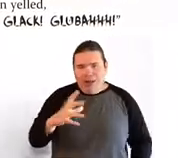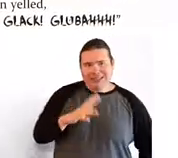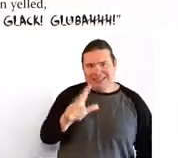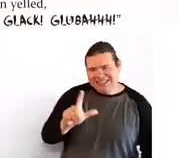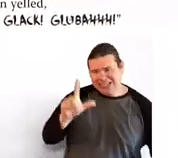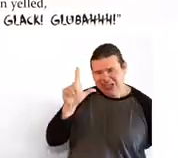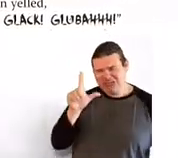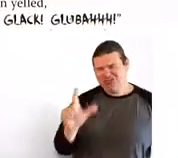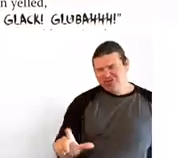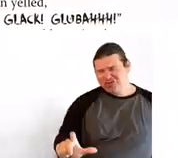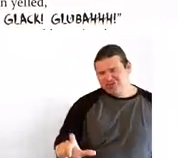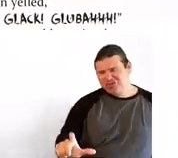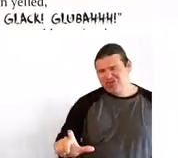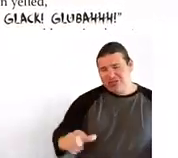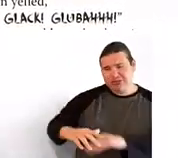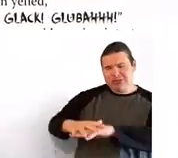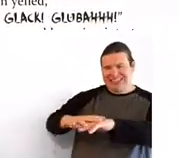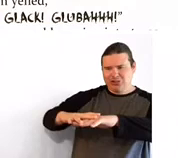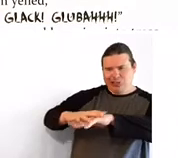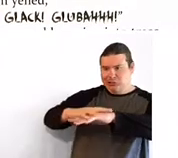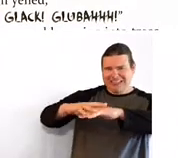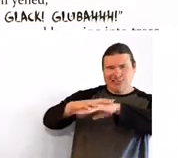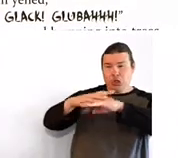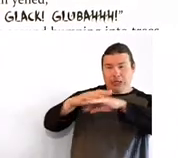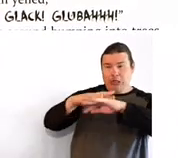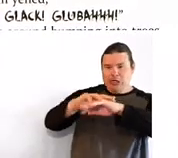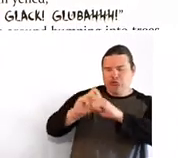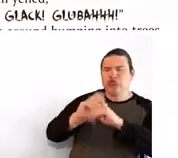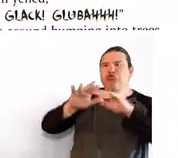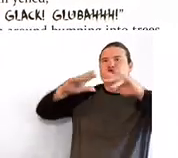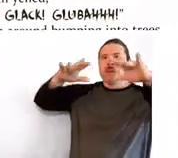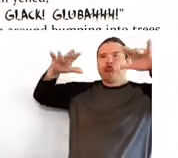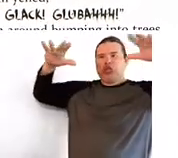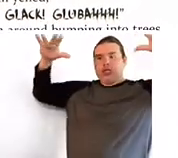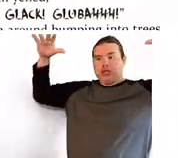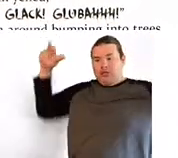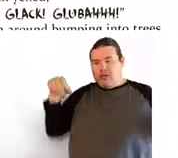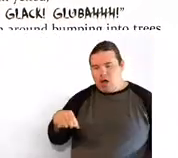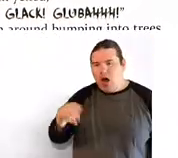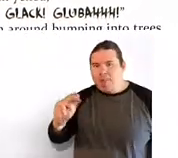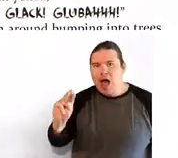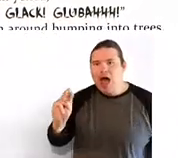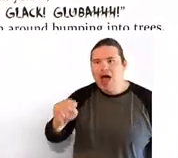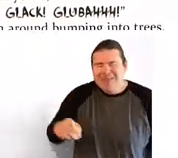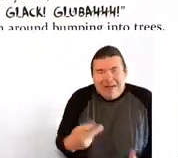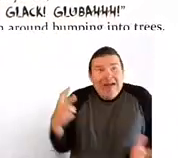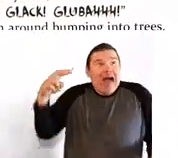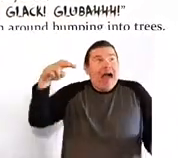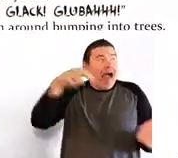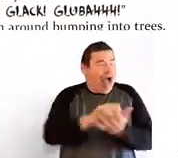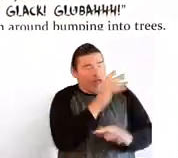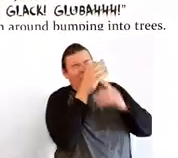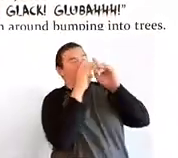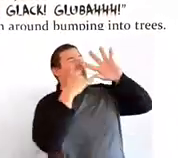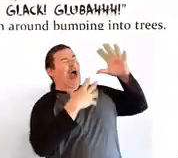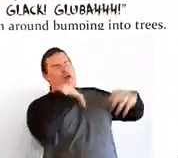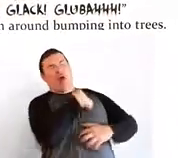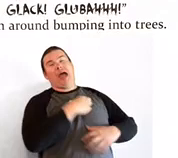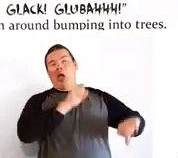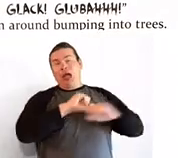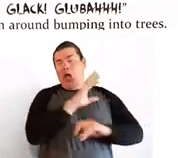"Ow! Ah!" Helen sprayed that pile for a while, and finally the black flies and mosquitoes flew away. Underneath